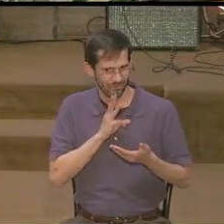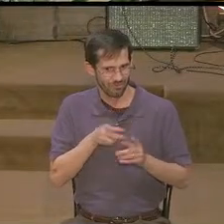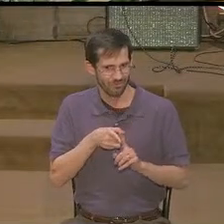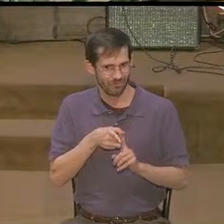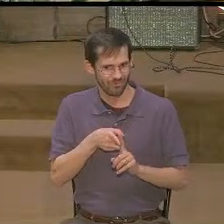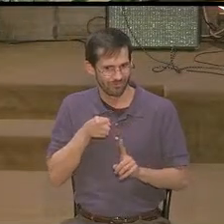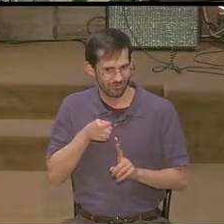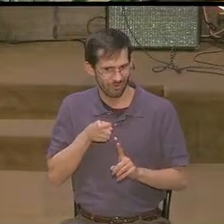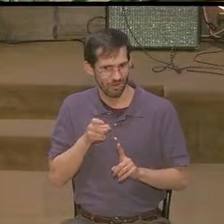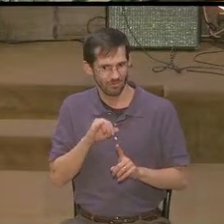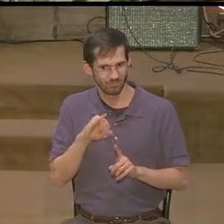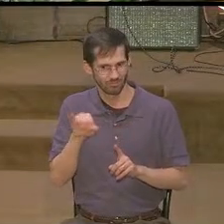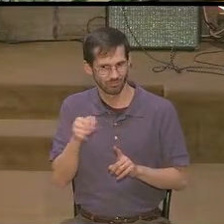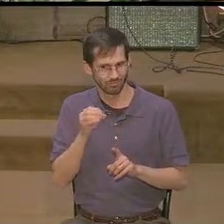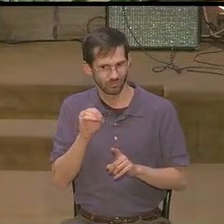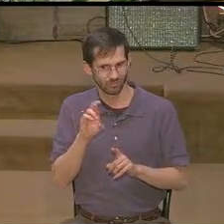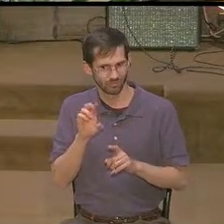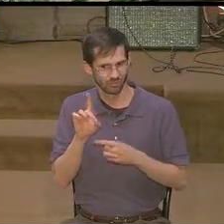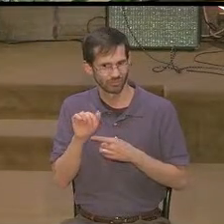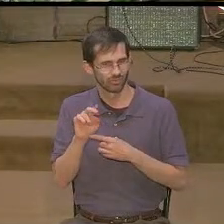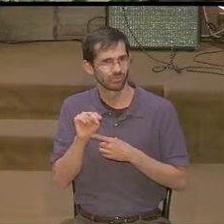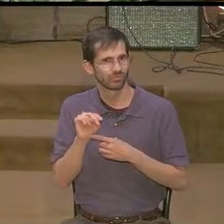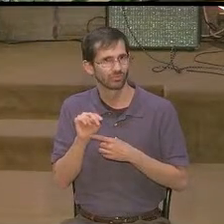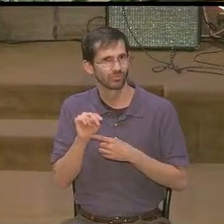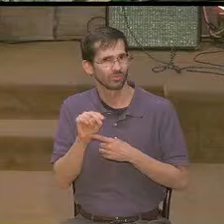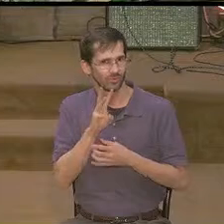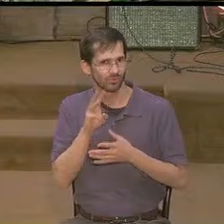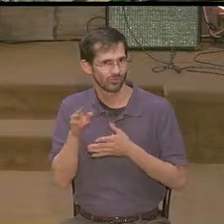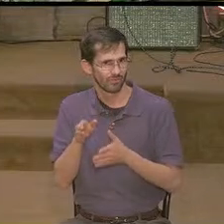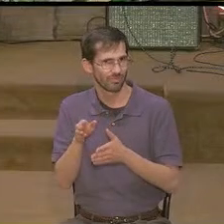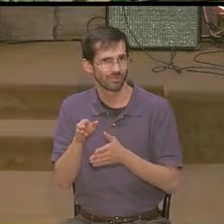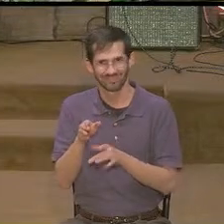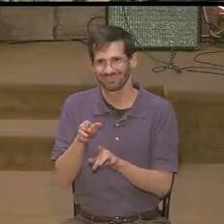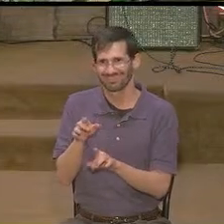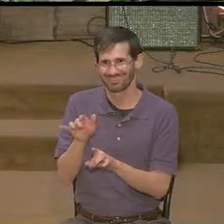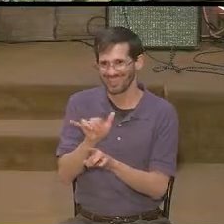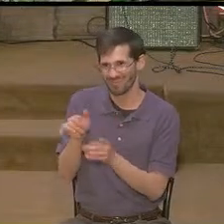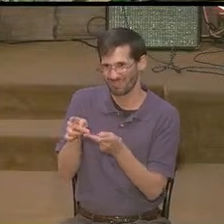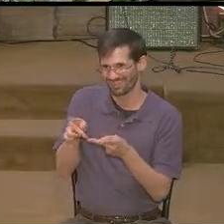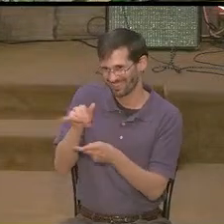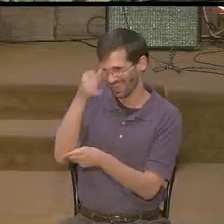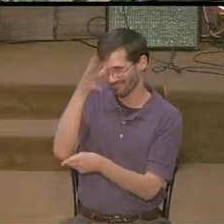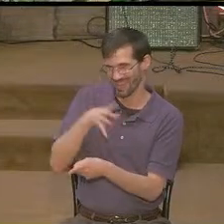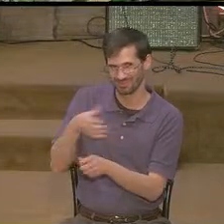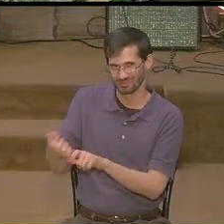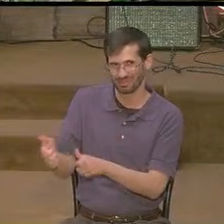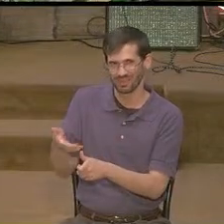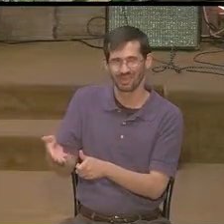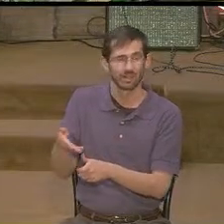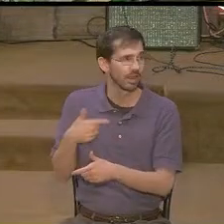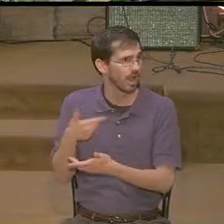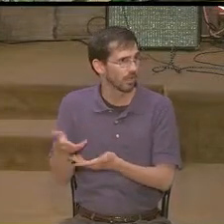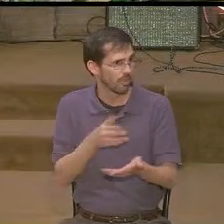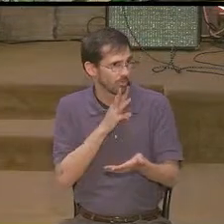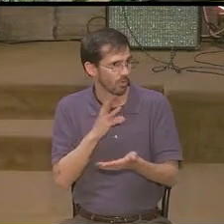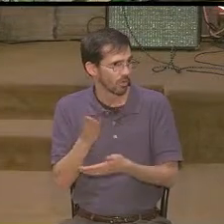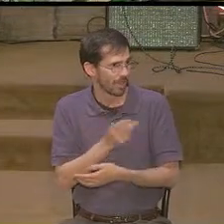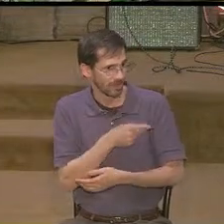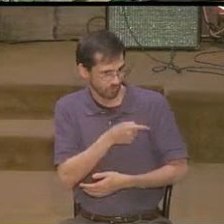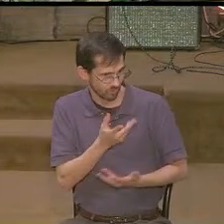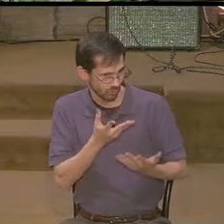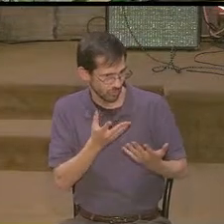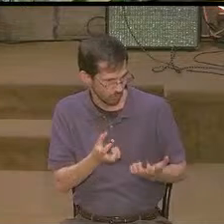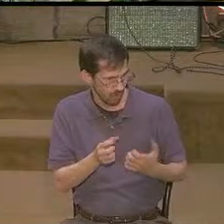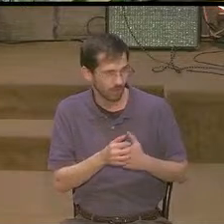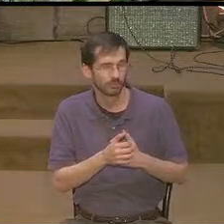from the Jordan. He got baptized. And he said, I bought some water back from the Jordan. Would you like it